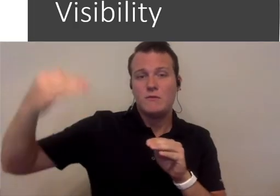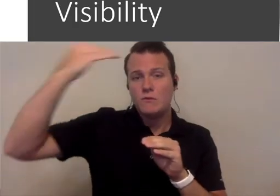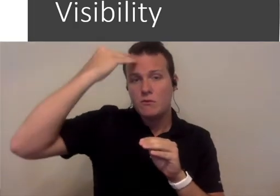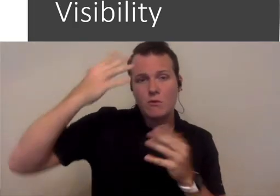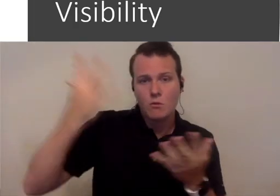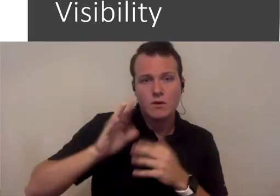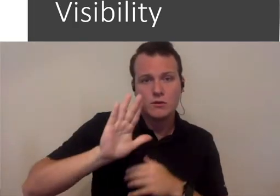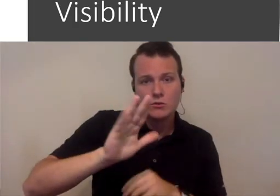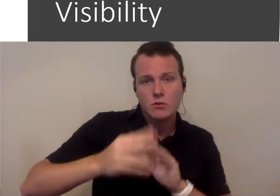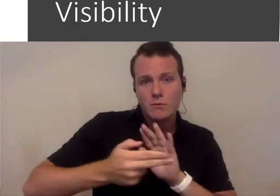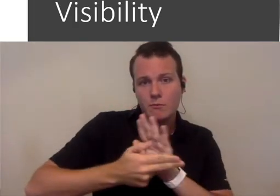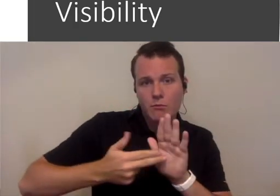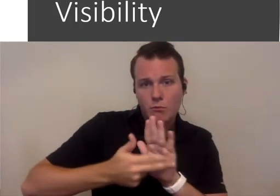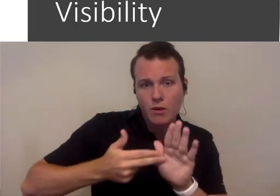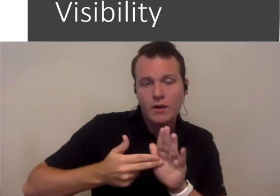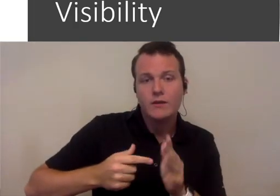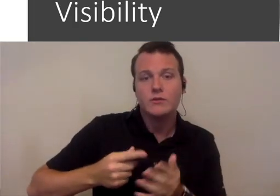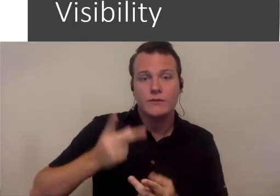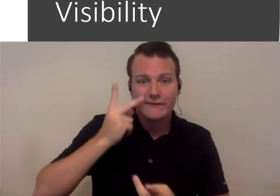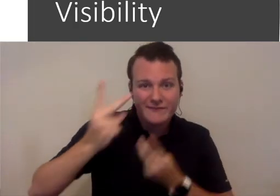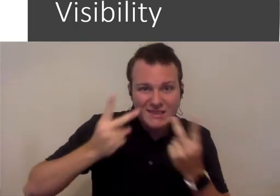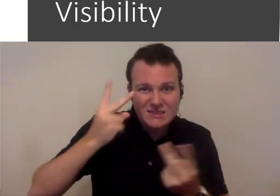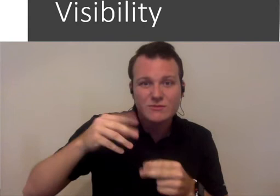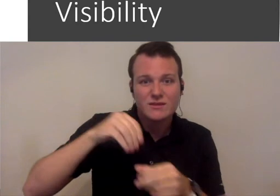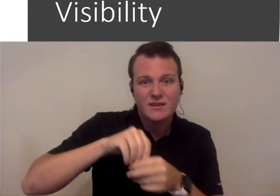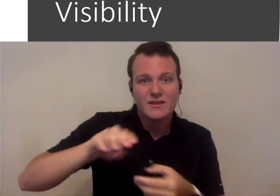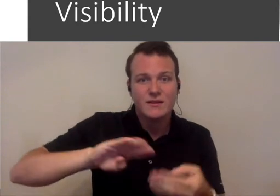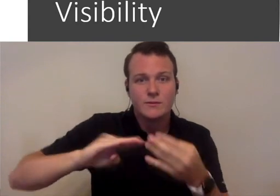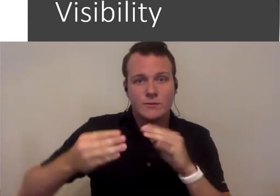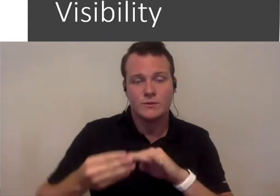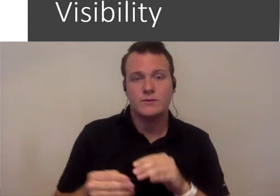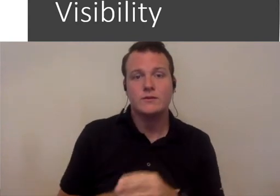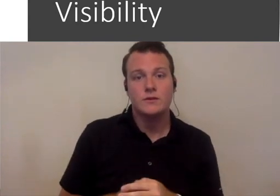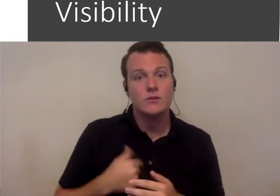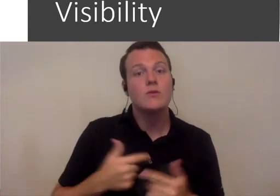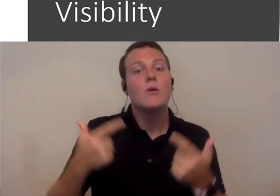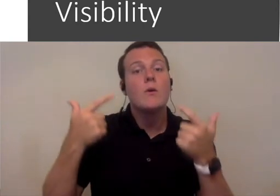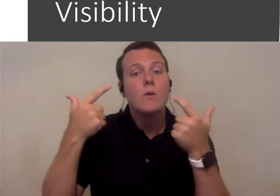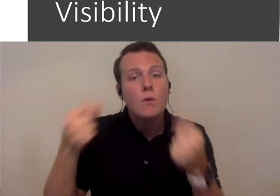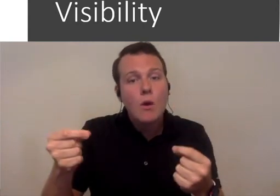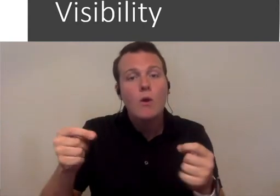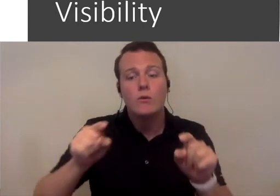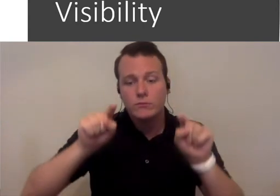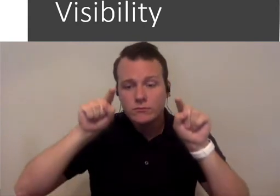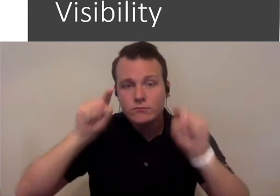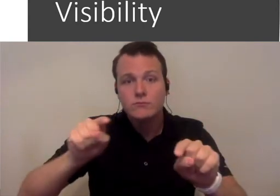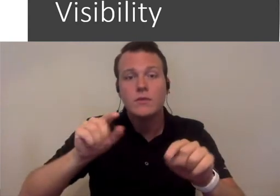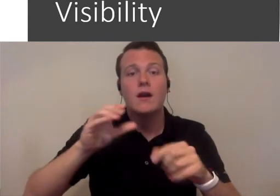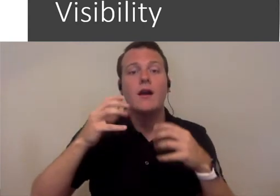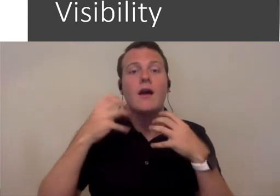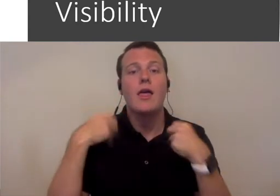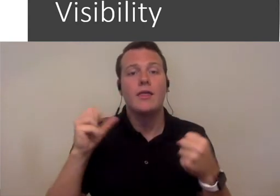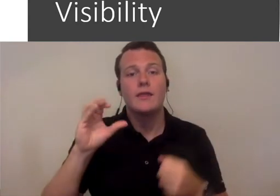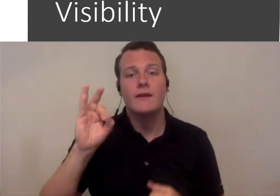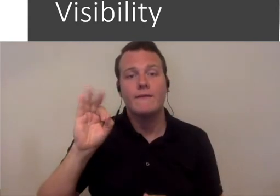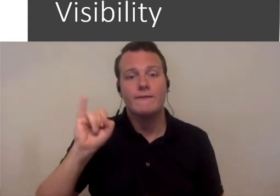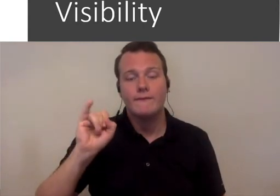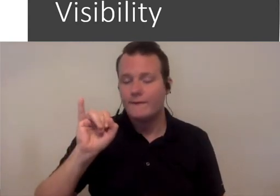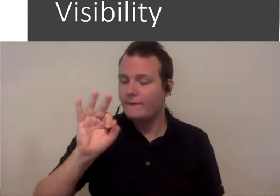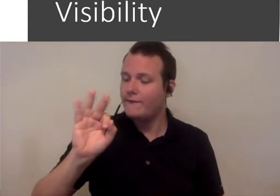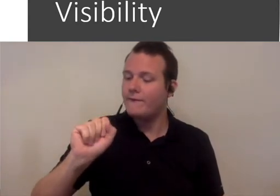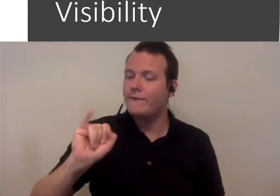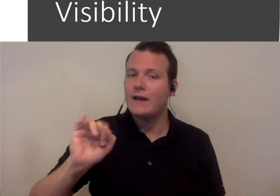your brand is and that you're visible within that community. You know, go to these health fairs, go to